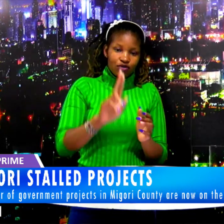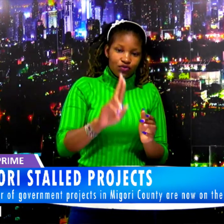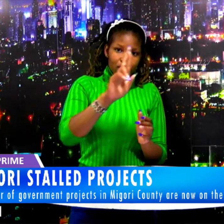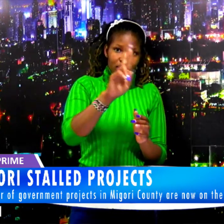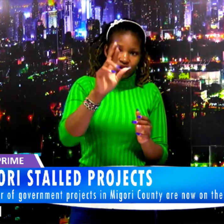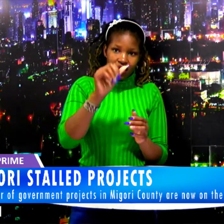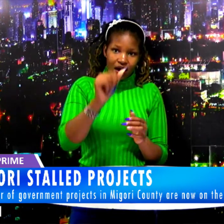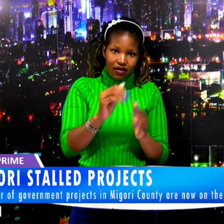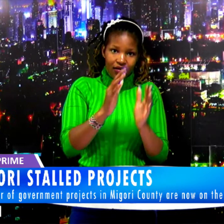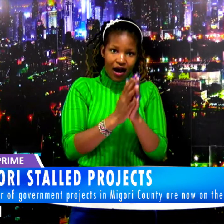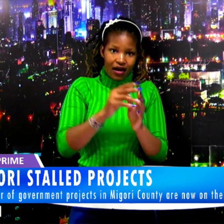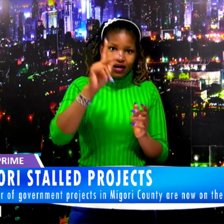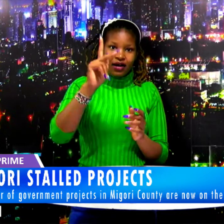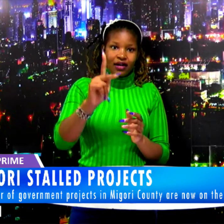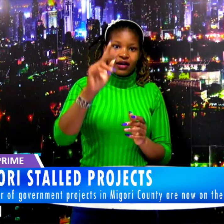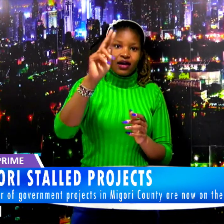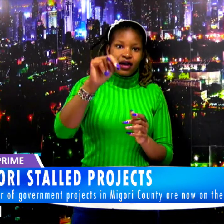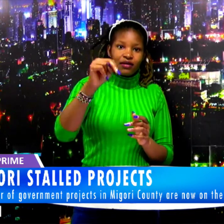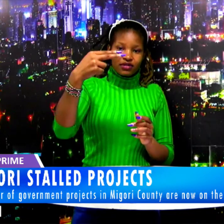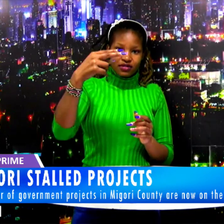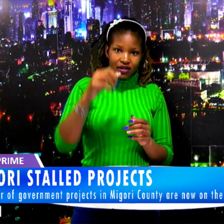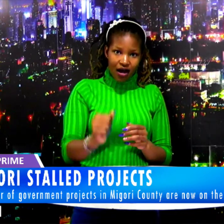Kura and Kenha,